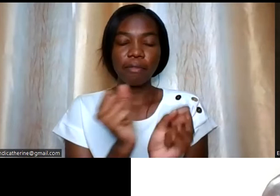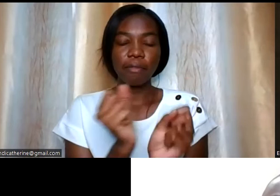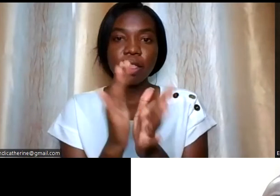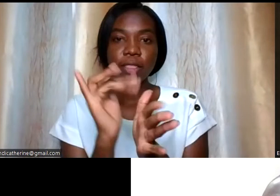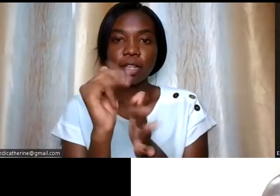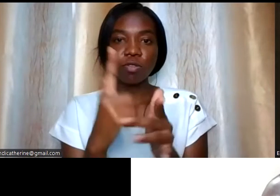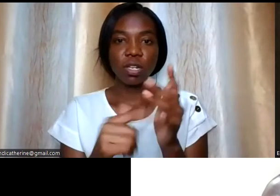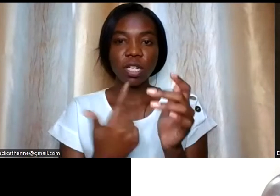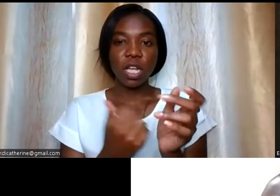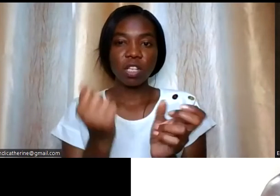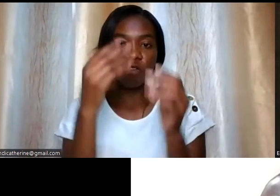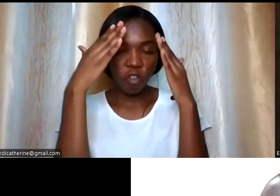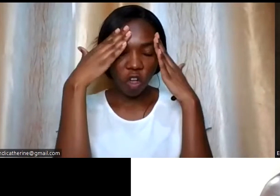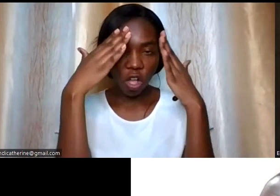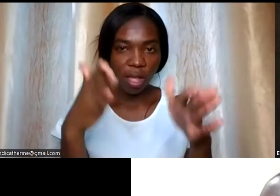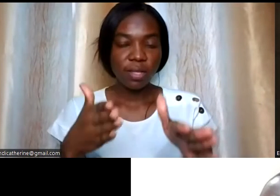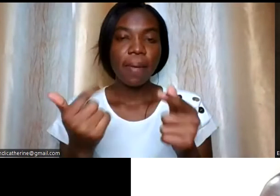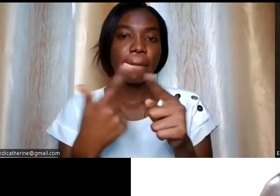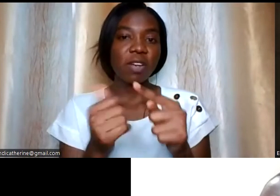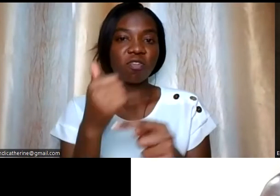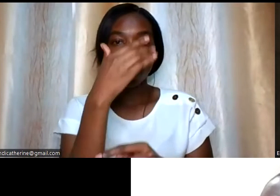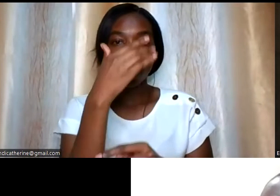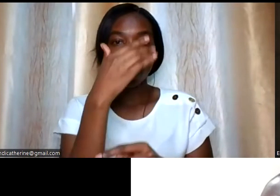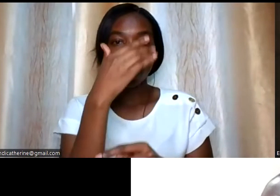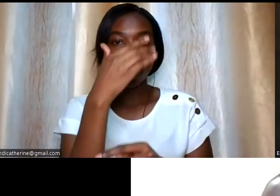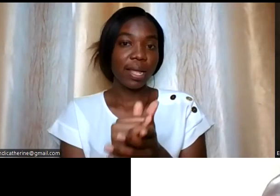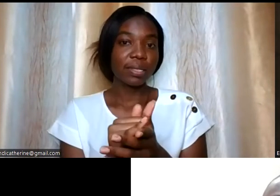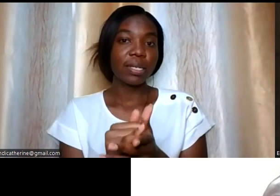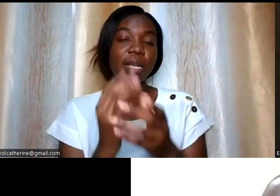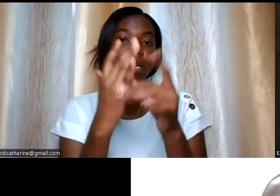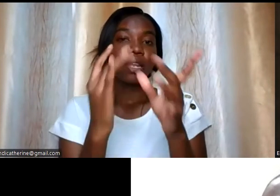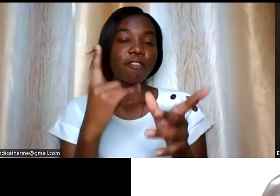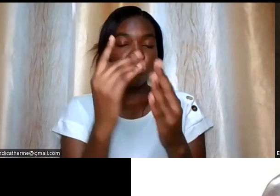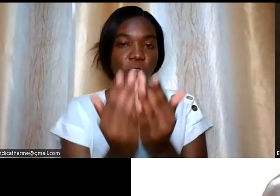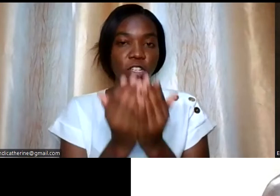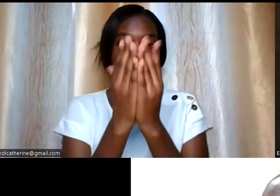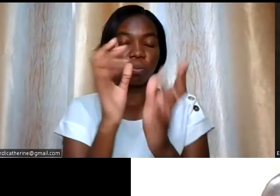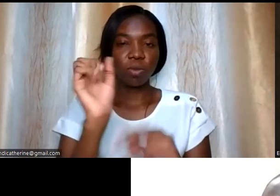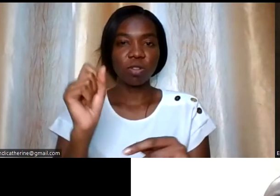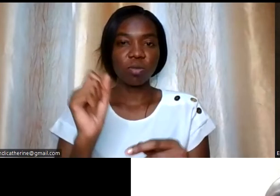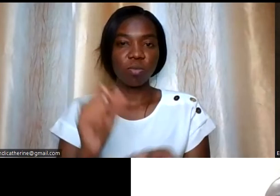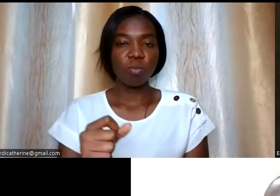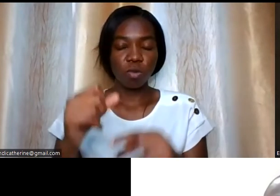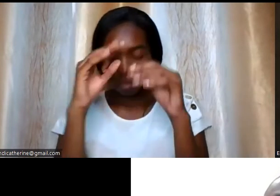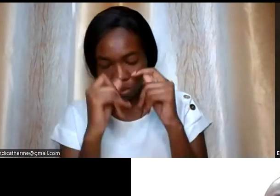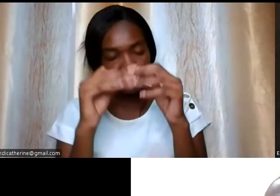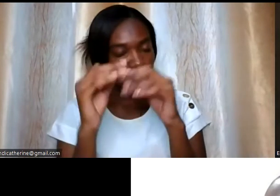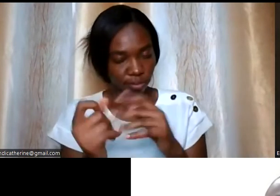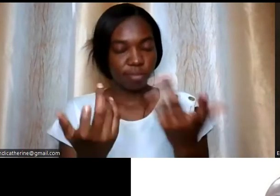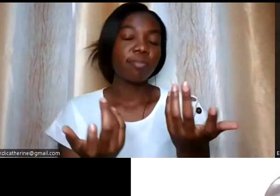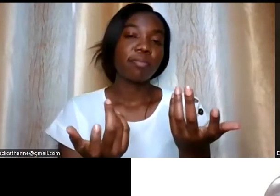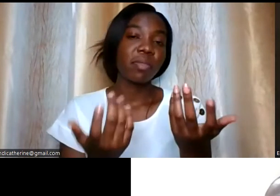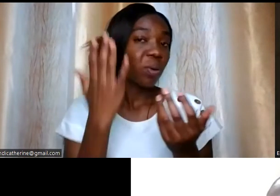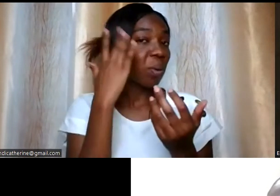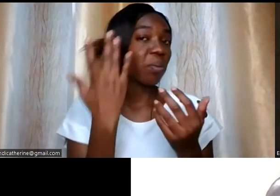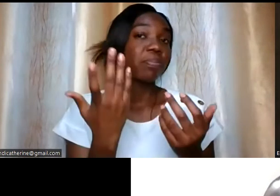on. But we also forget that the captain of the ship can easily doze off, you know? So